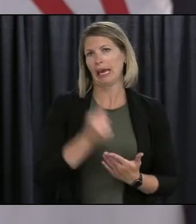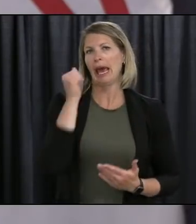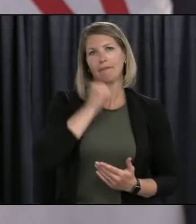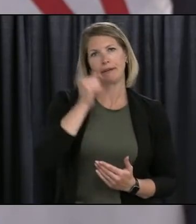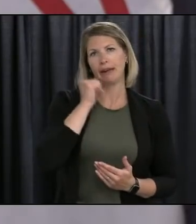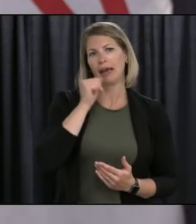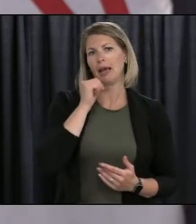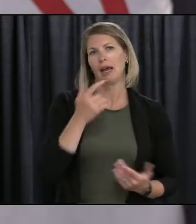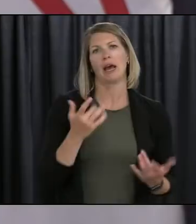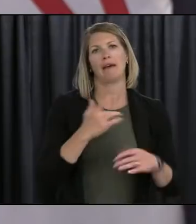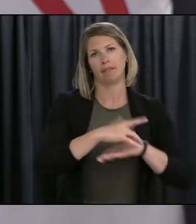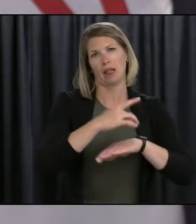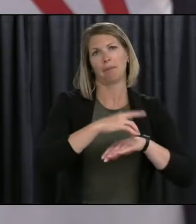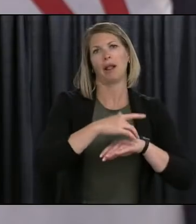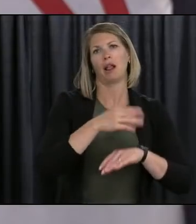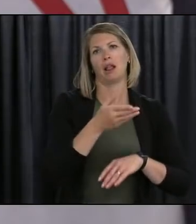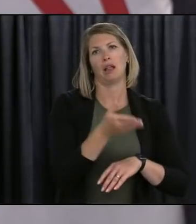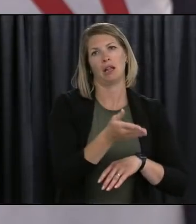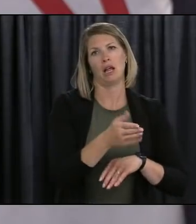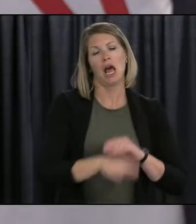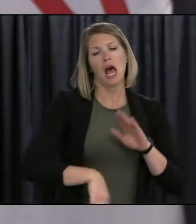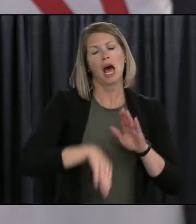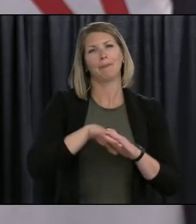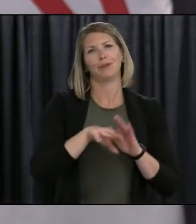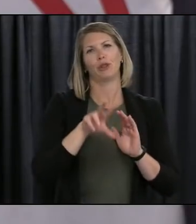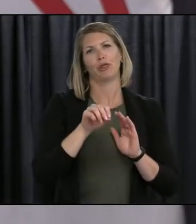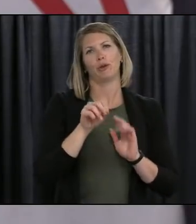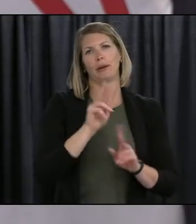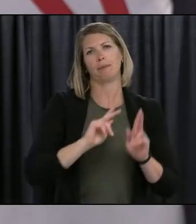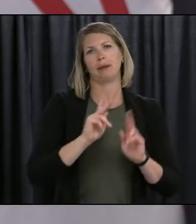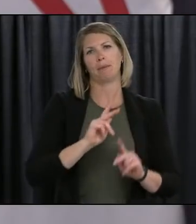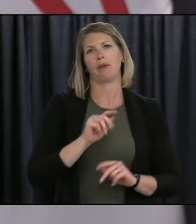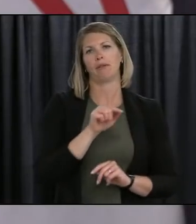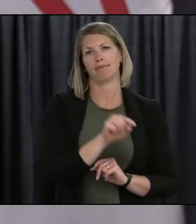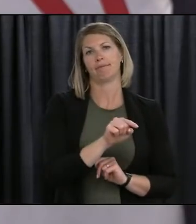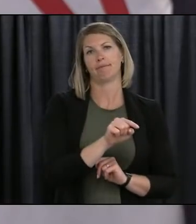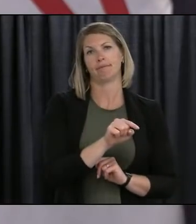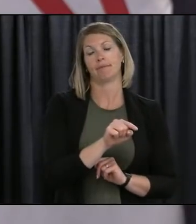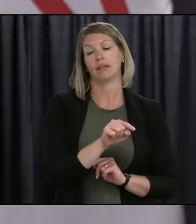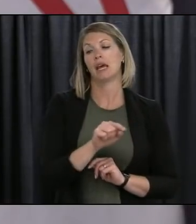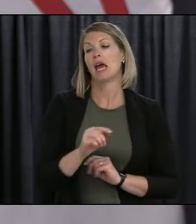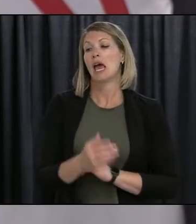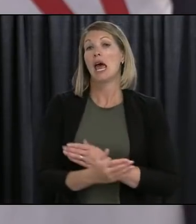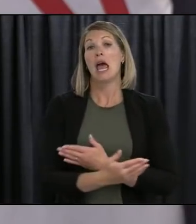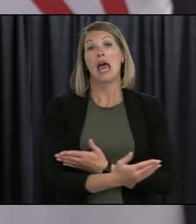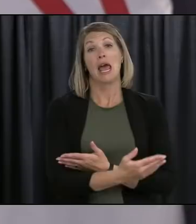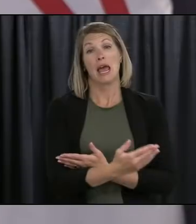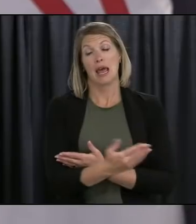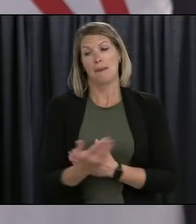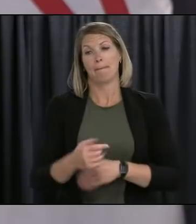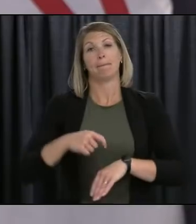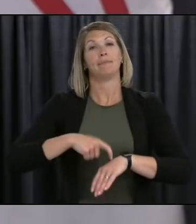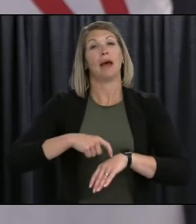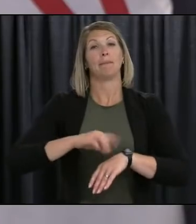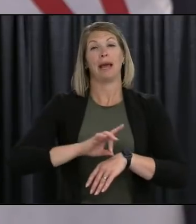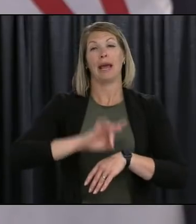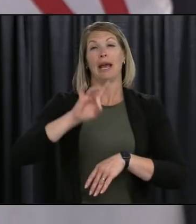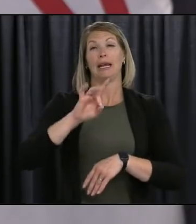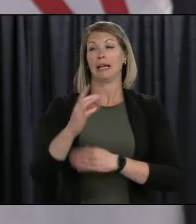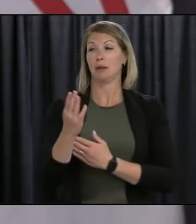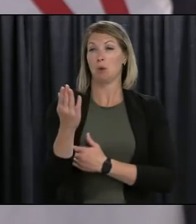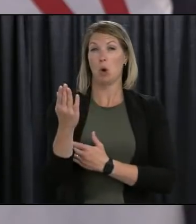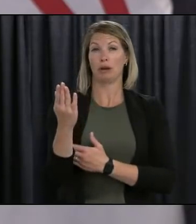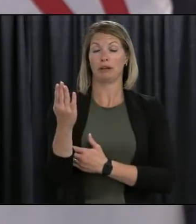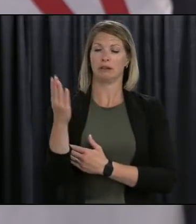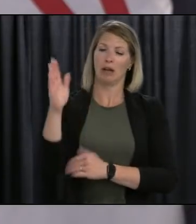overnight shelters can then access the services of the Gathering Place in the morning from 8 a.m. to 8 p.m. So what you